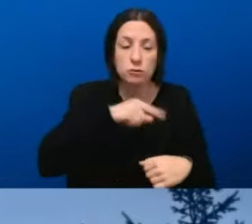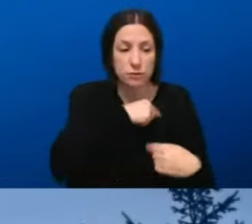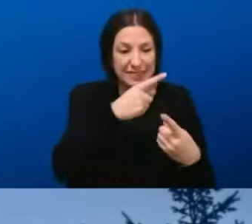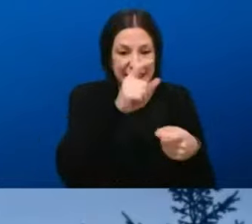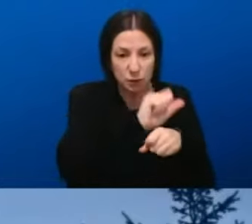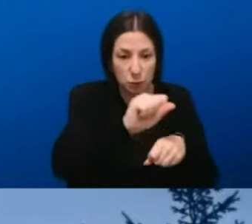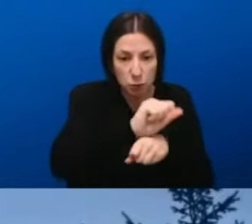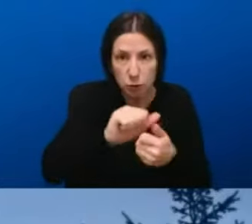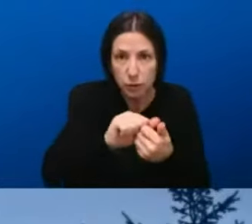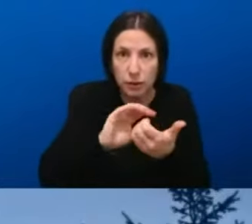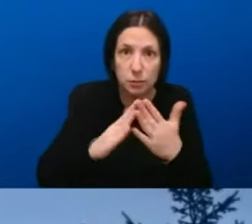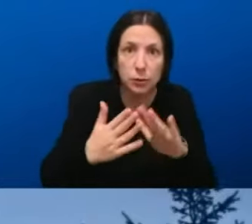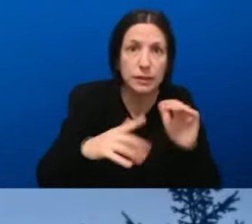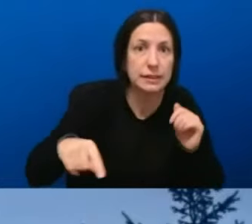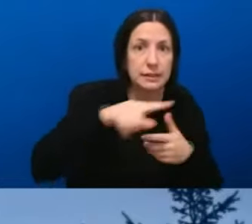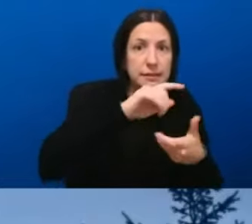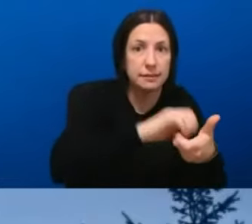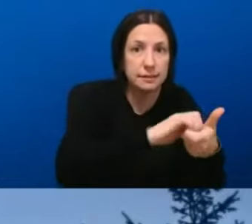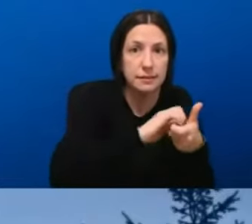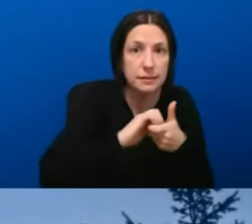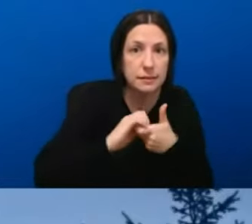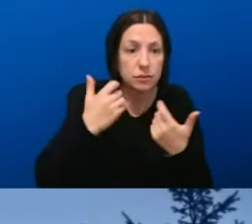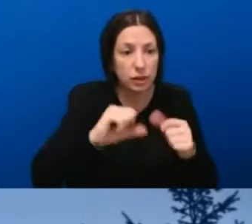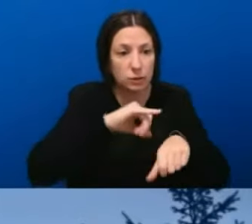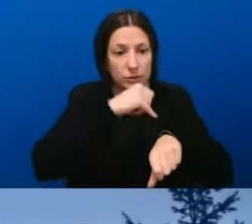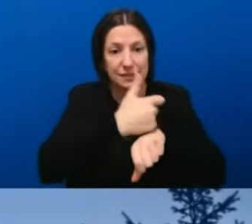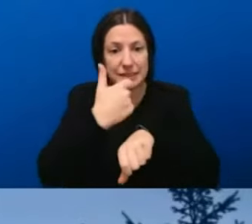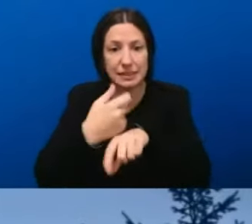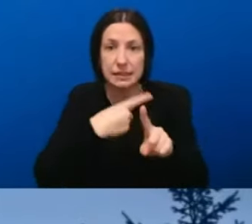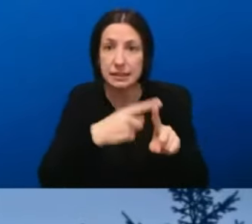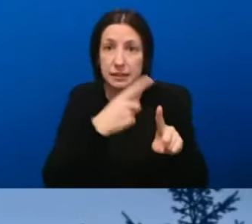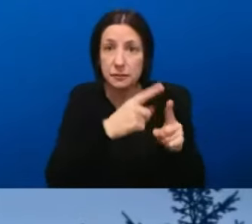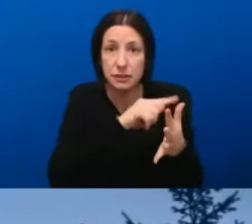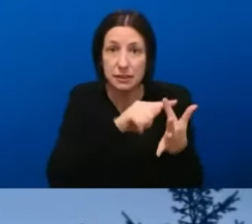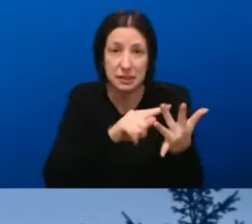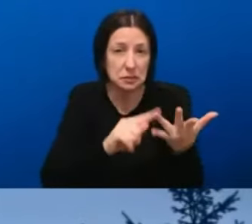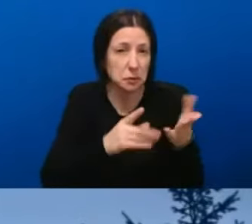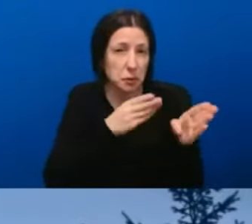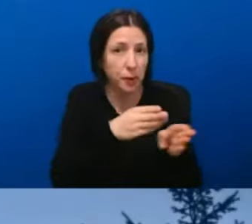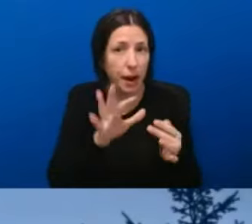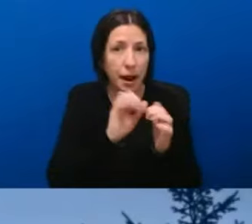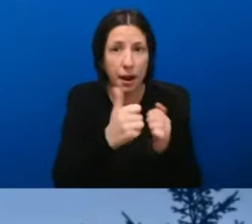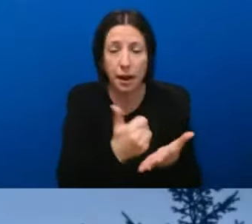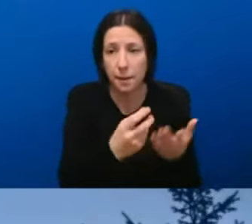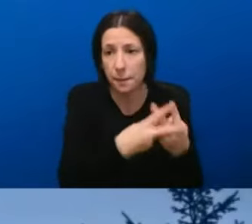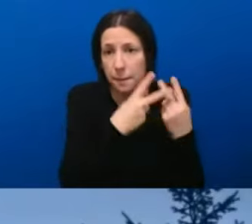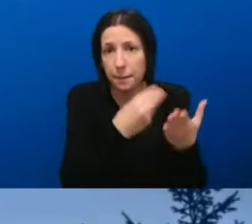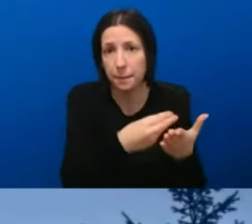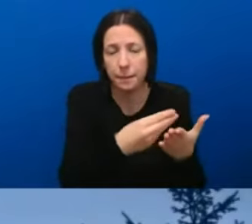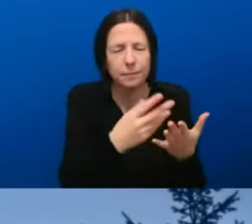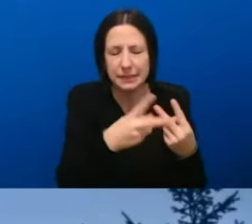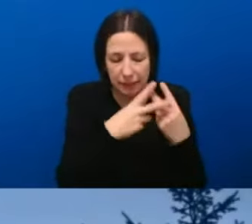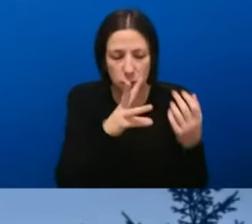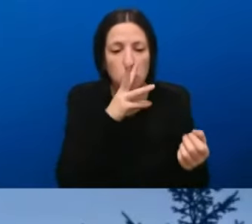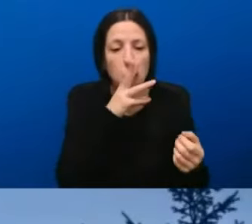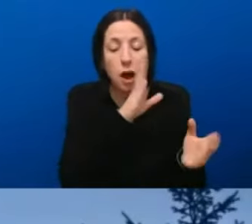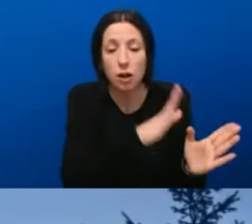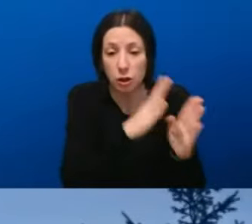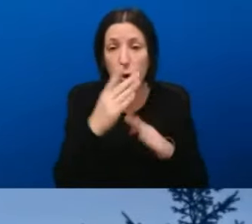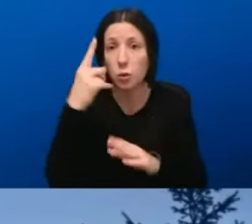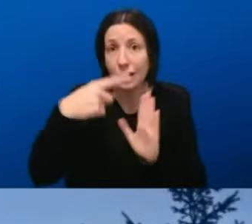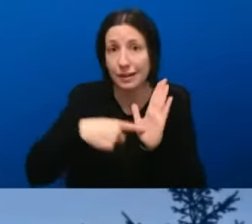concern. We've worked together to try to implement tools that would better serve communities to work through the drought season. Examples